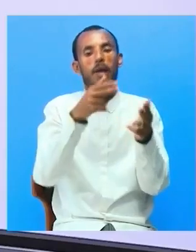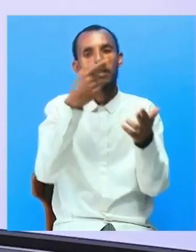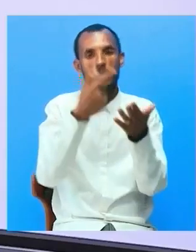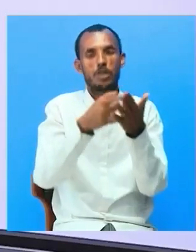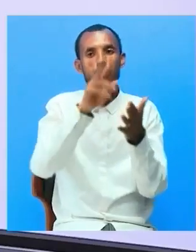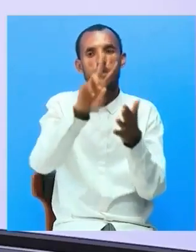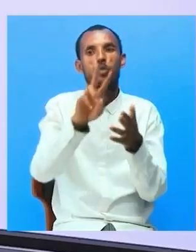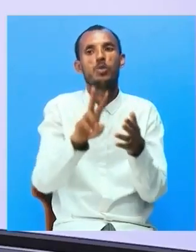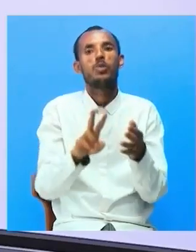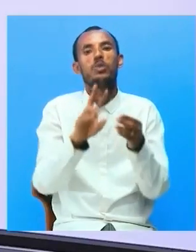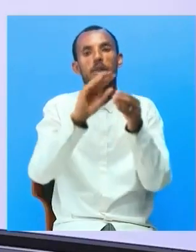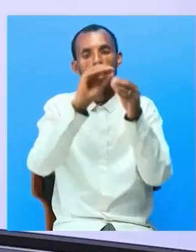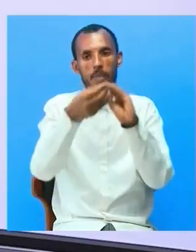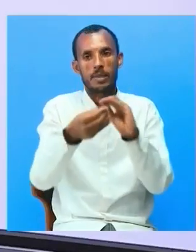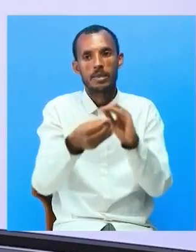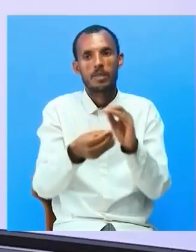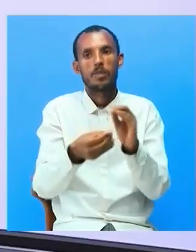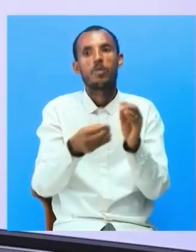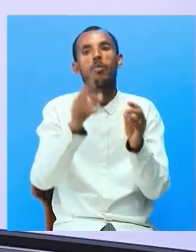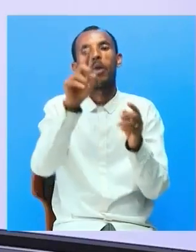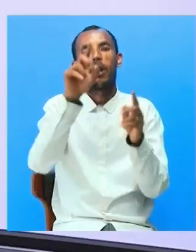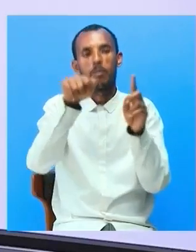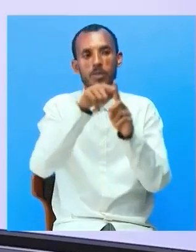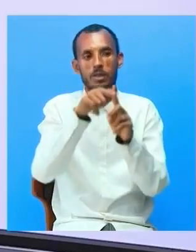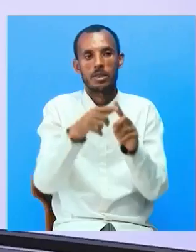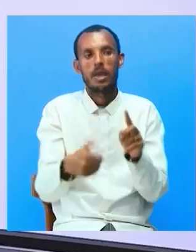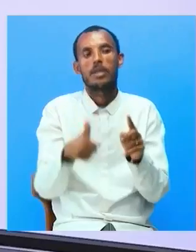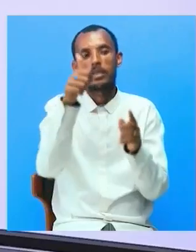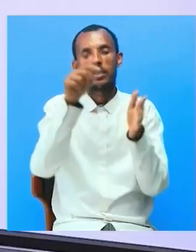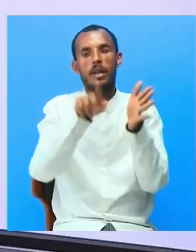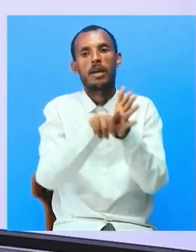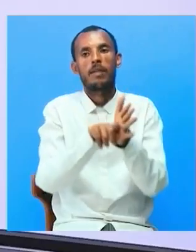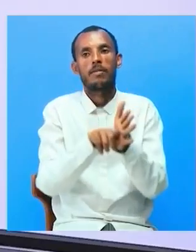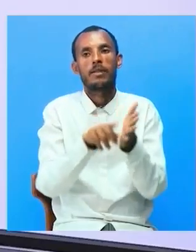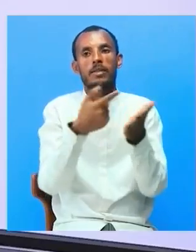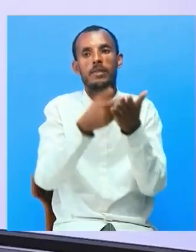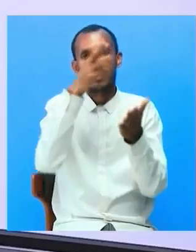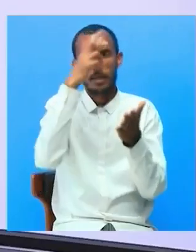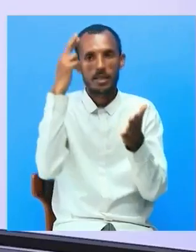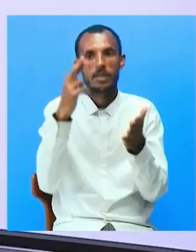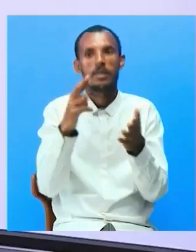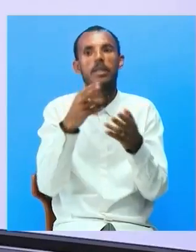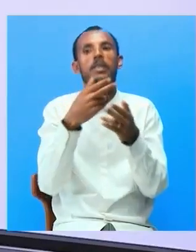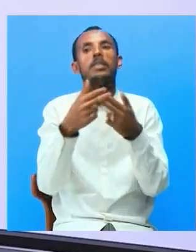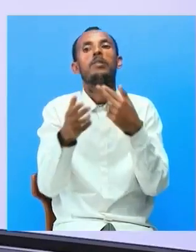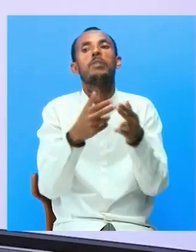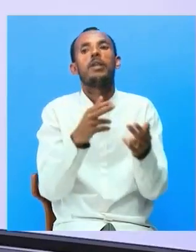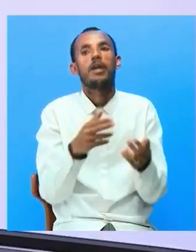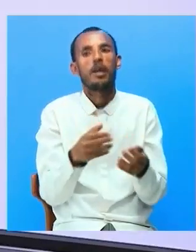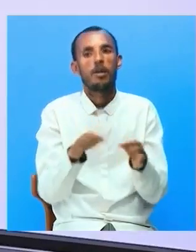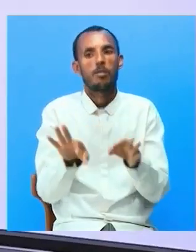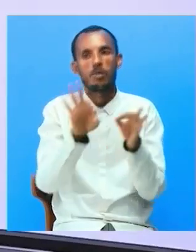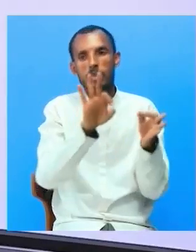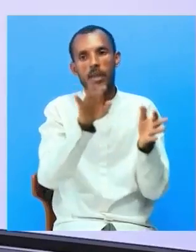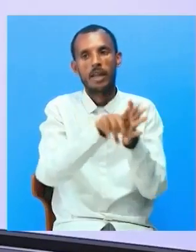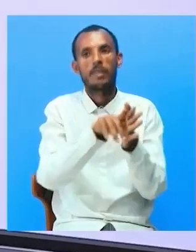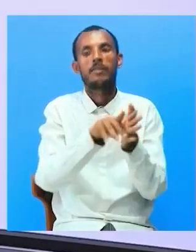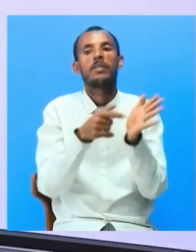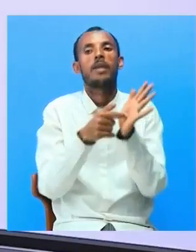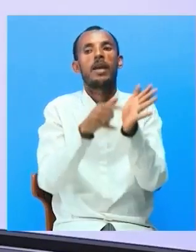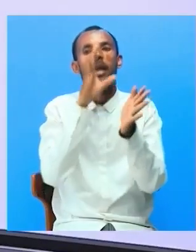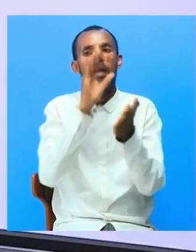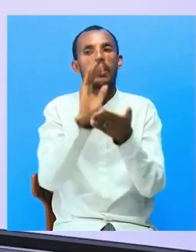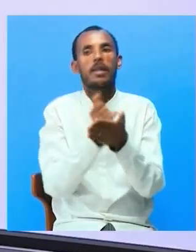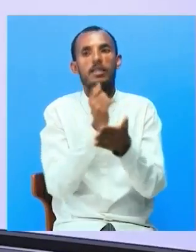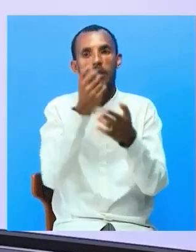two numbers, one is positive, the other is negative. In this case, simply put the negative sign and take